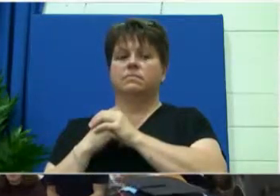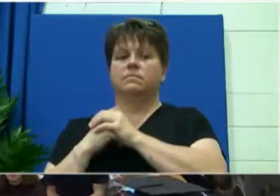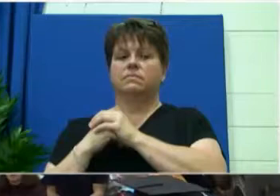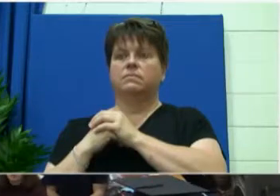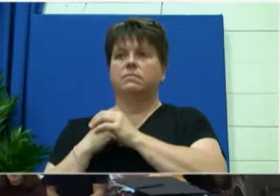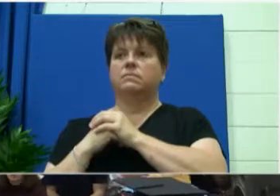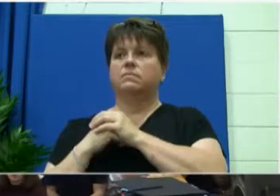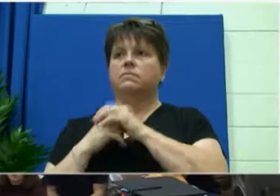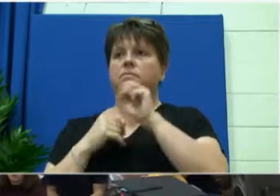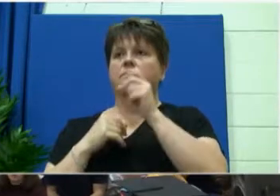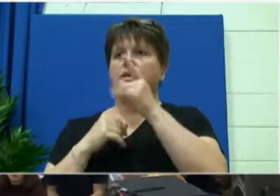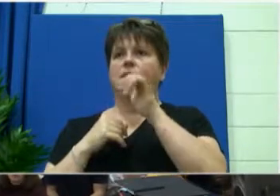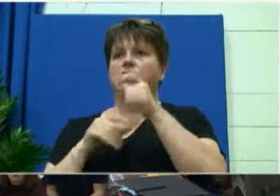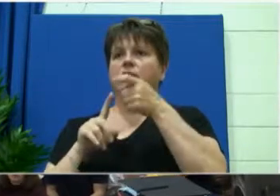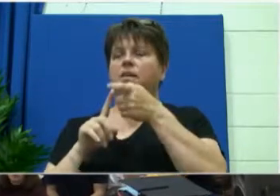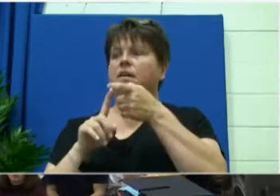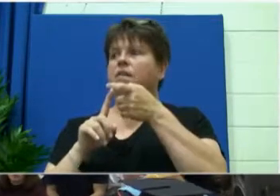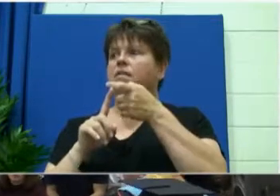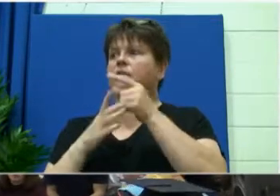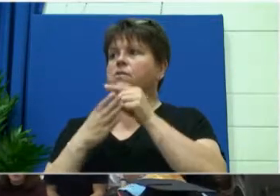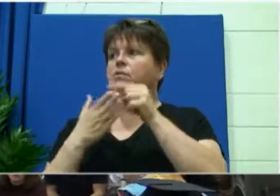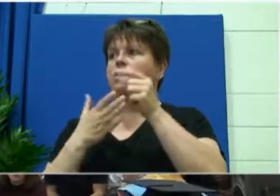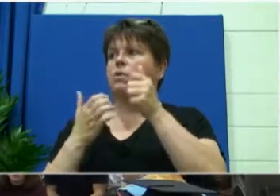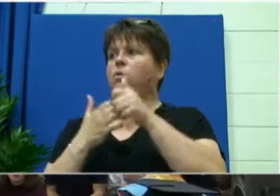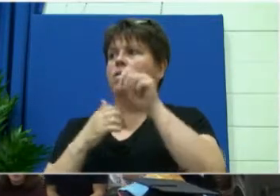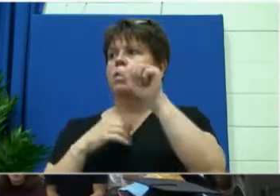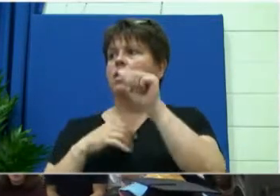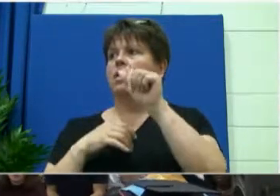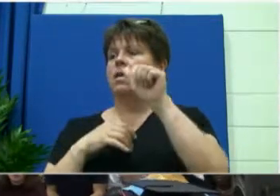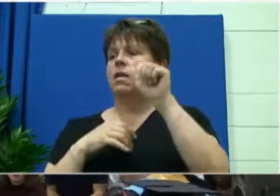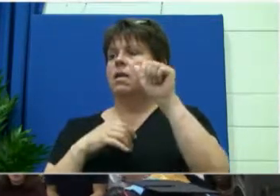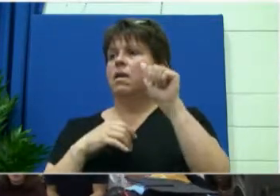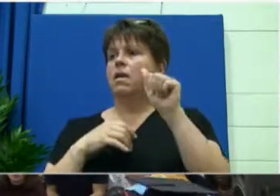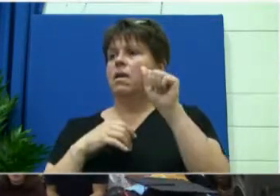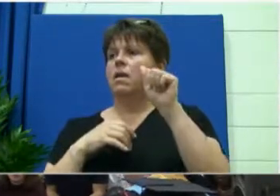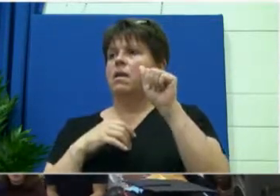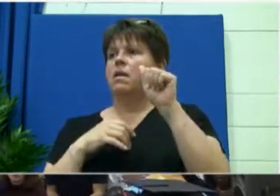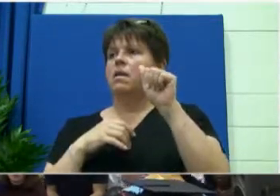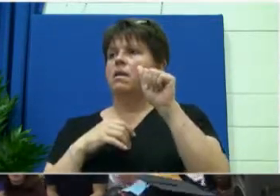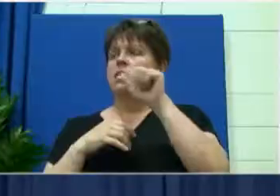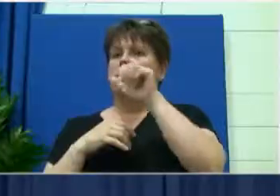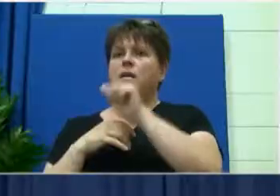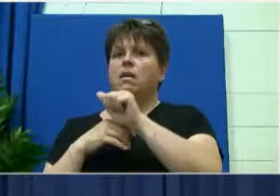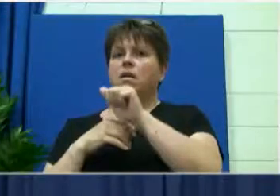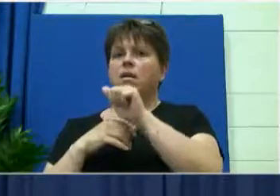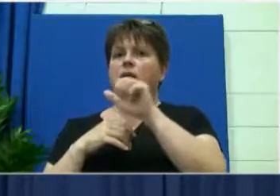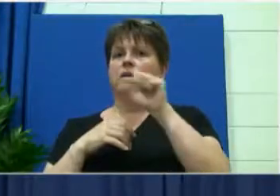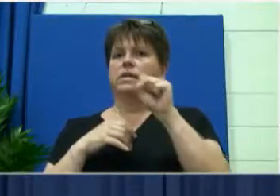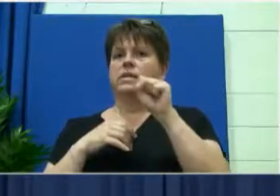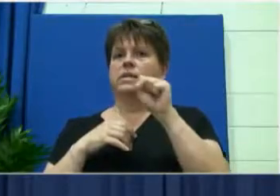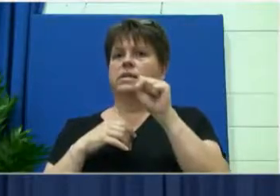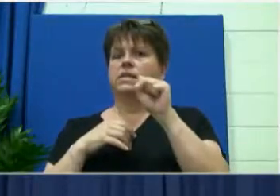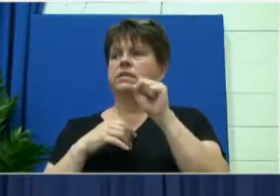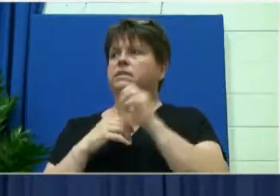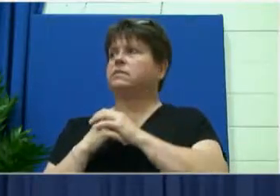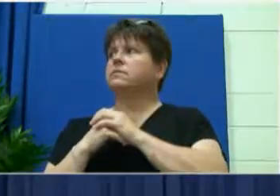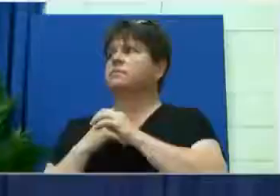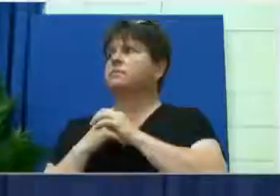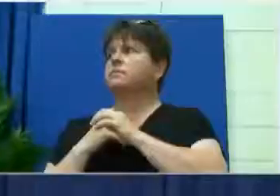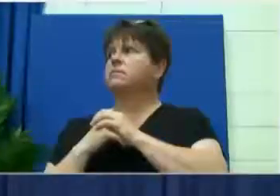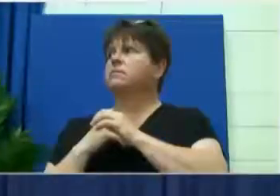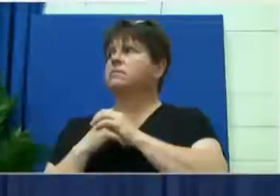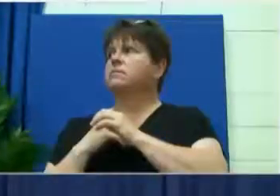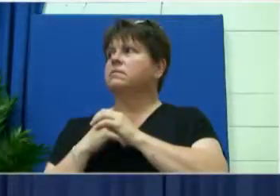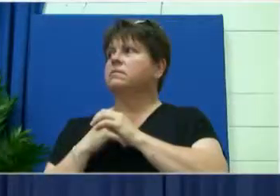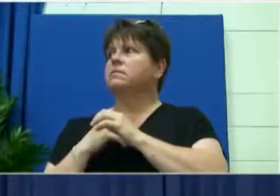Ashley Purvis of Mattoon is graduating with an Associate in Arts and an Associate in Science degree.